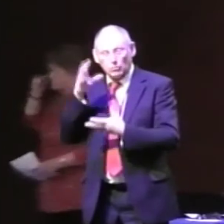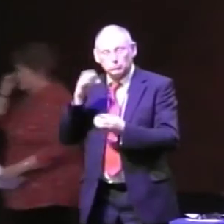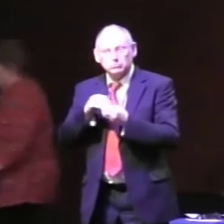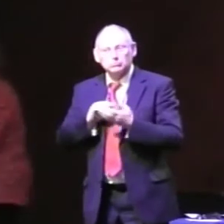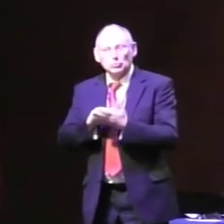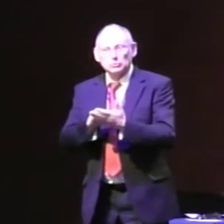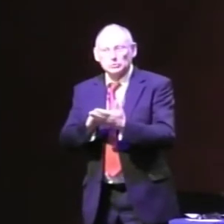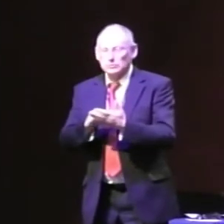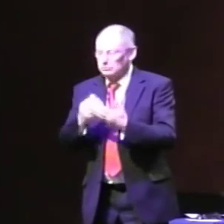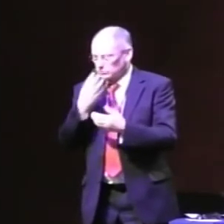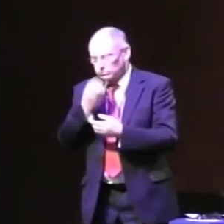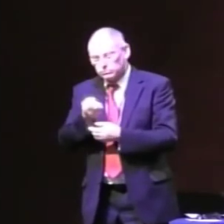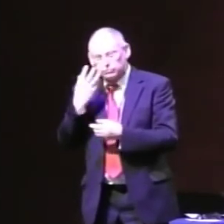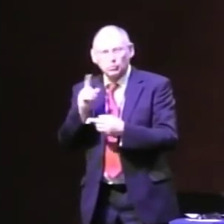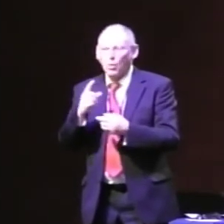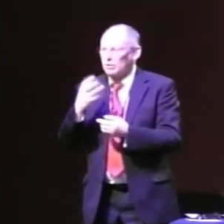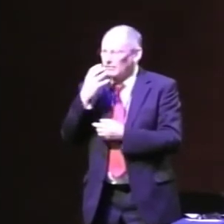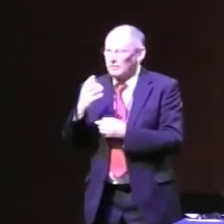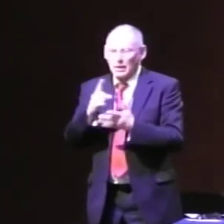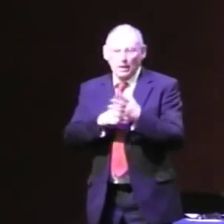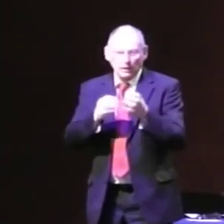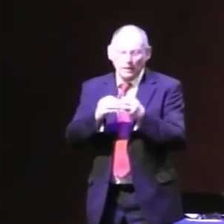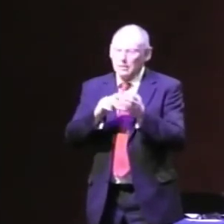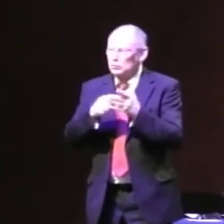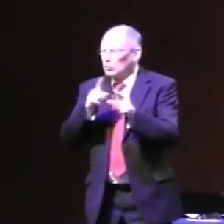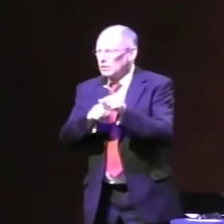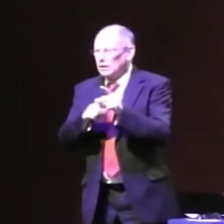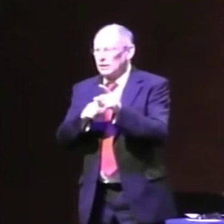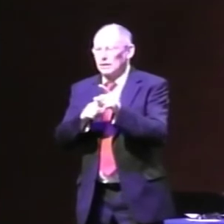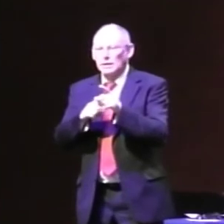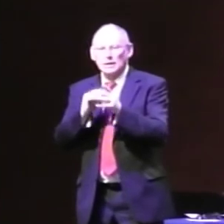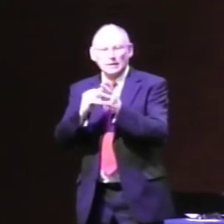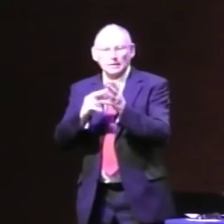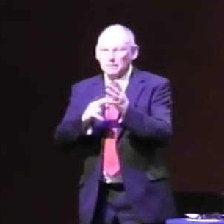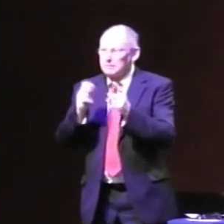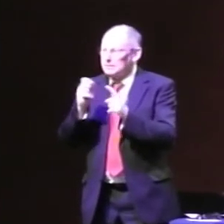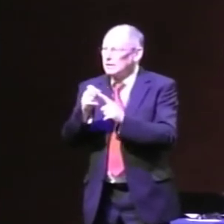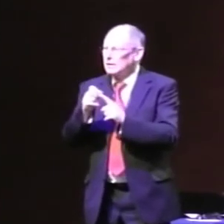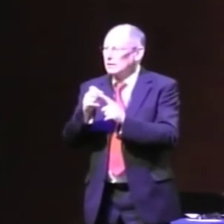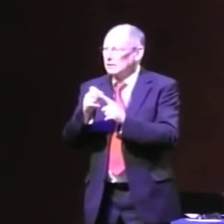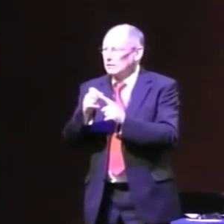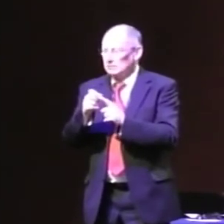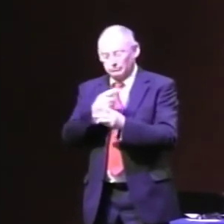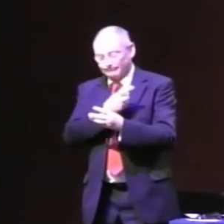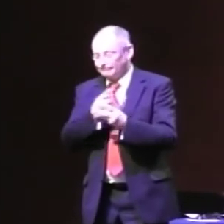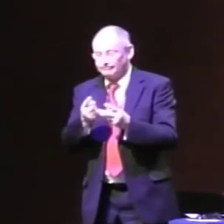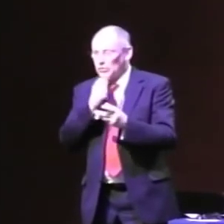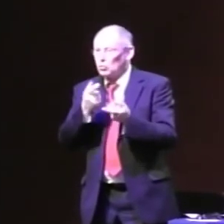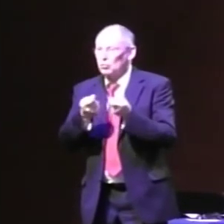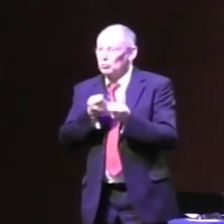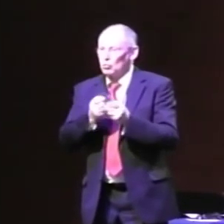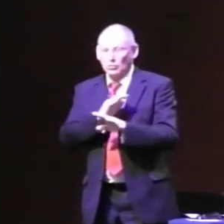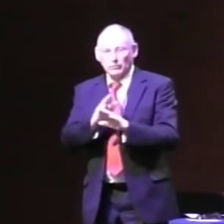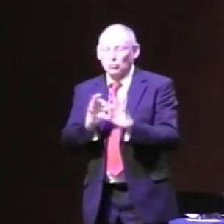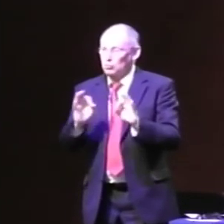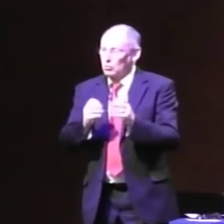know, and I don't care what government you've got, whether it's Labour, Tory, SNP, they don't control. They have